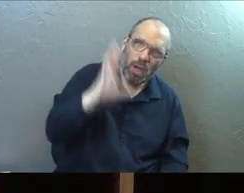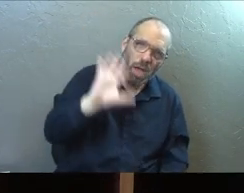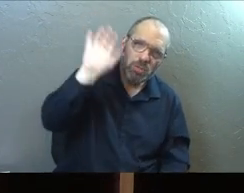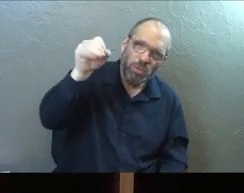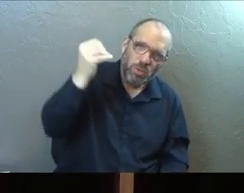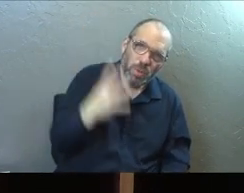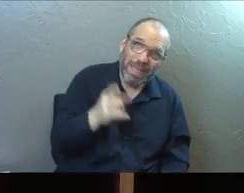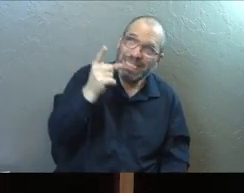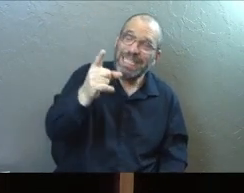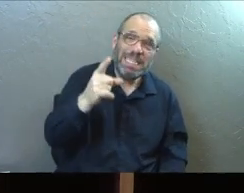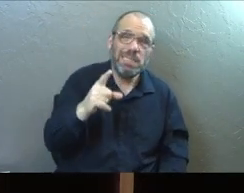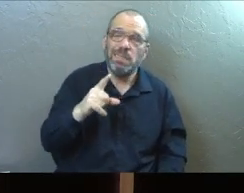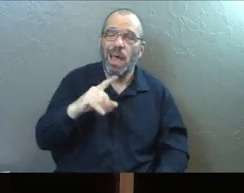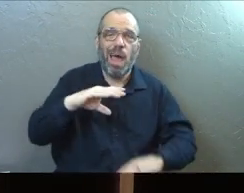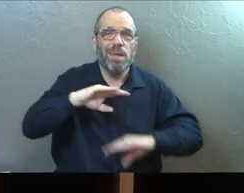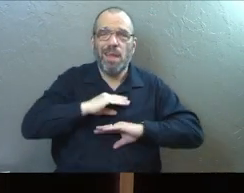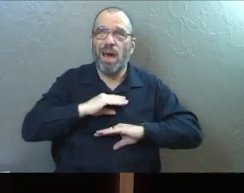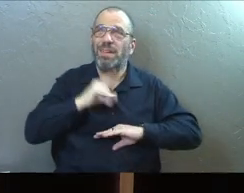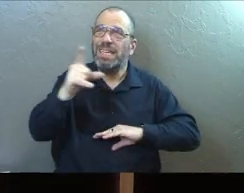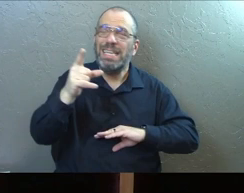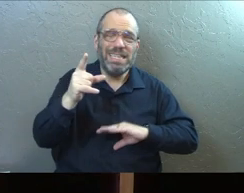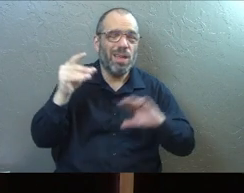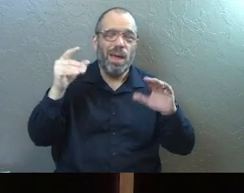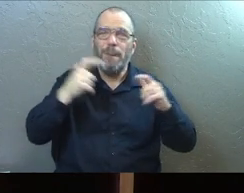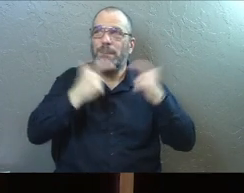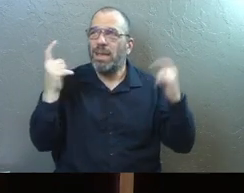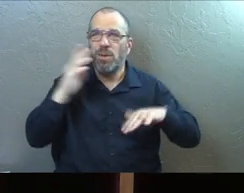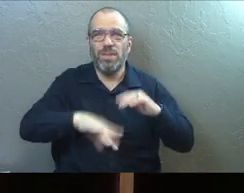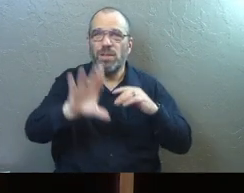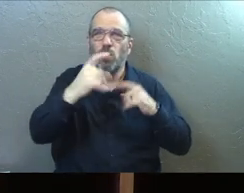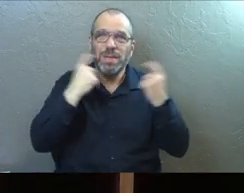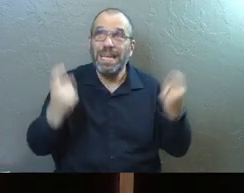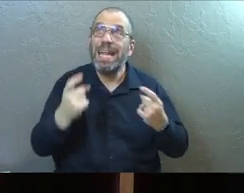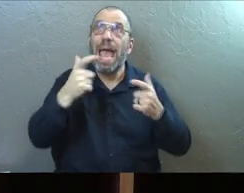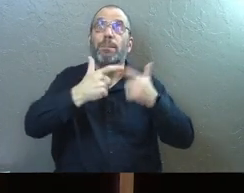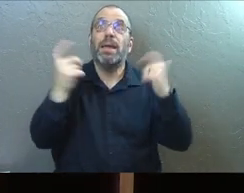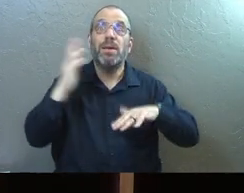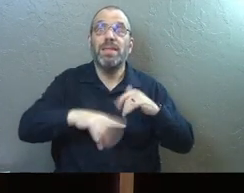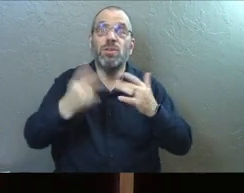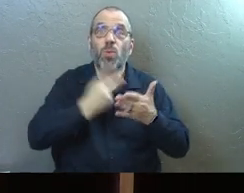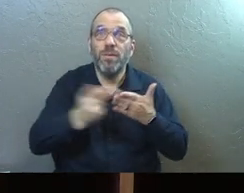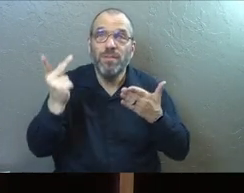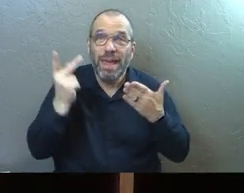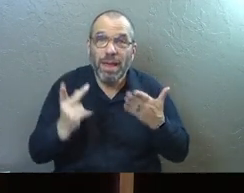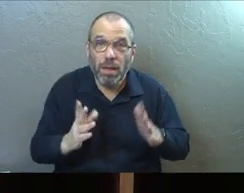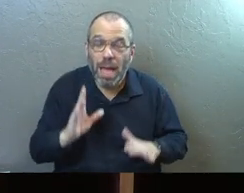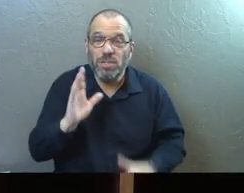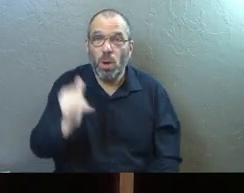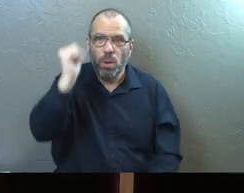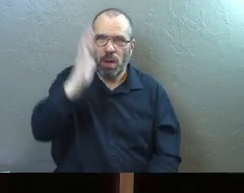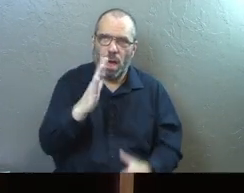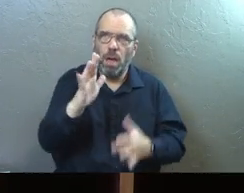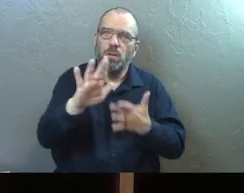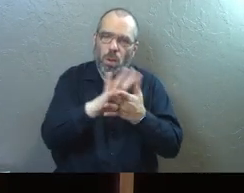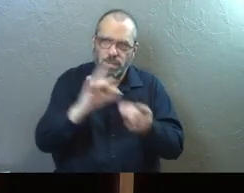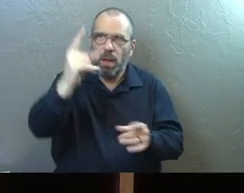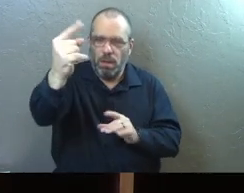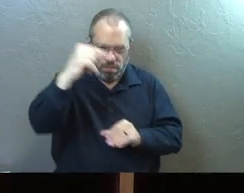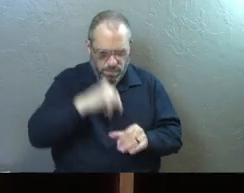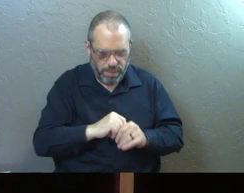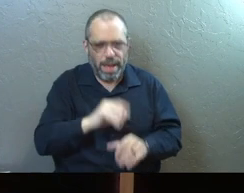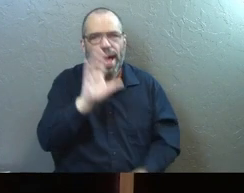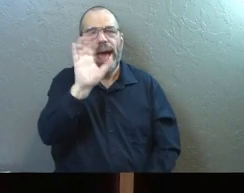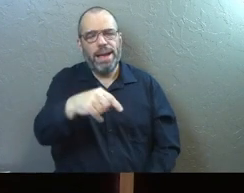He's enough. He's bigger than your sin and he's bigger than your failure. And so the Holy Spirit gets to come in and say,